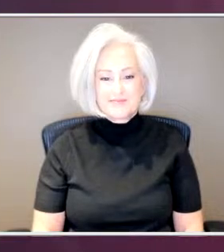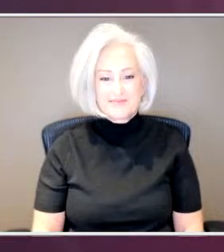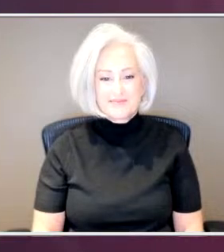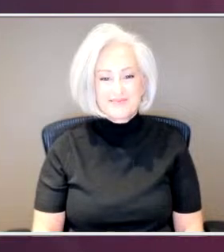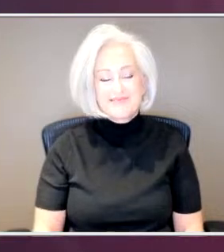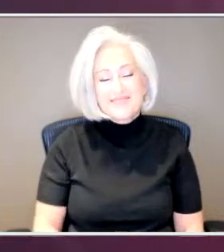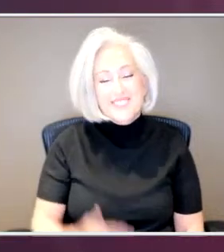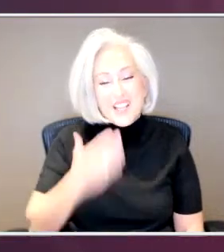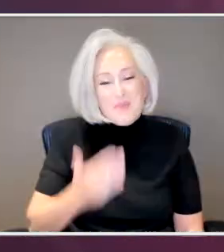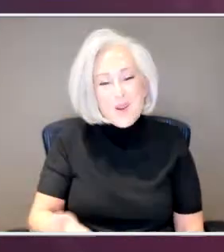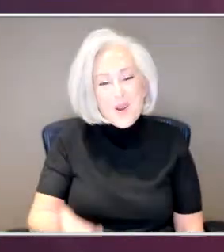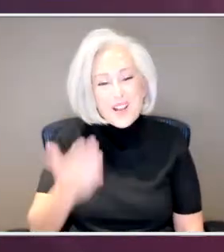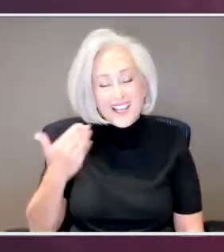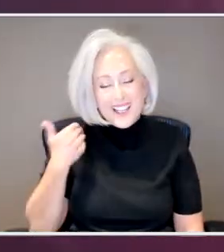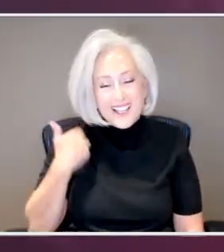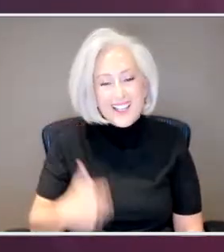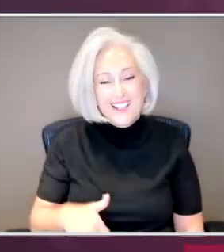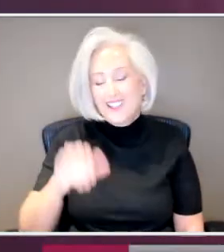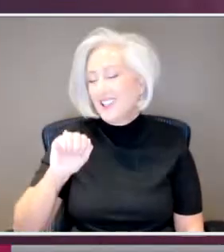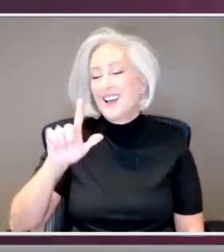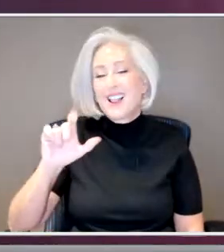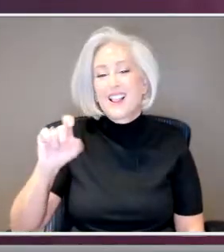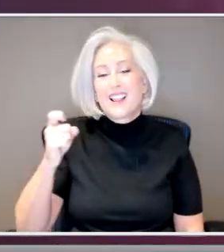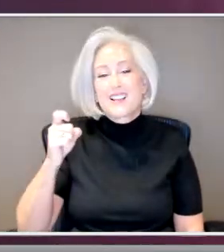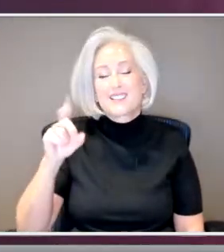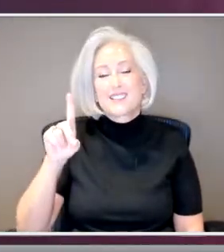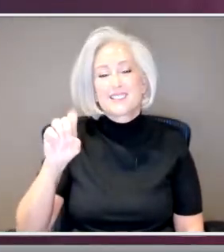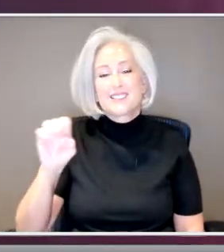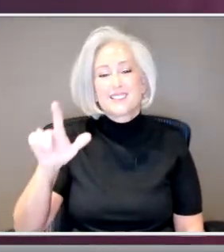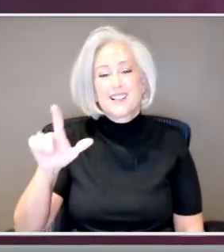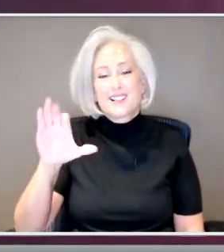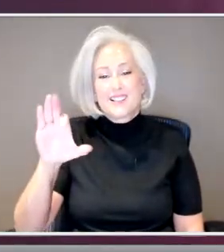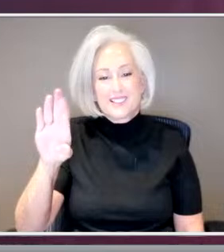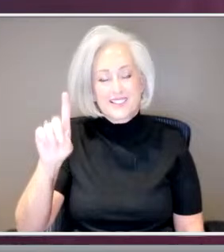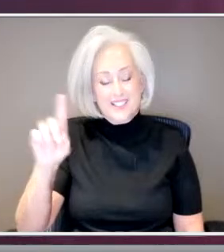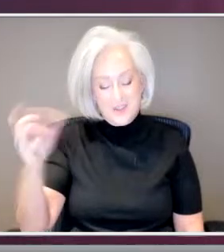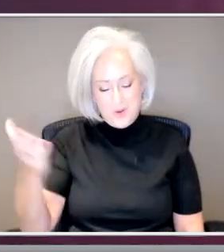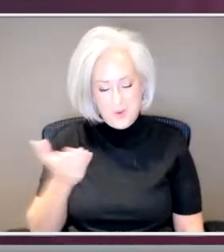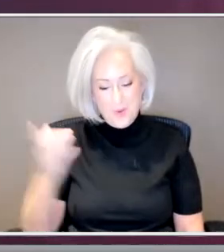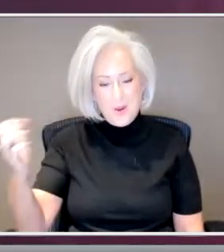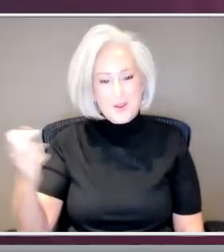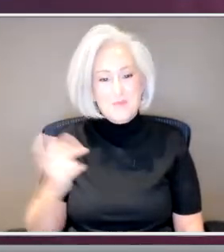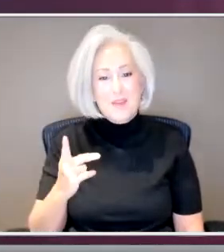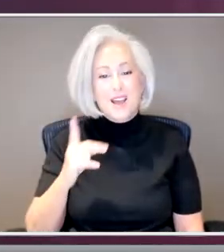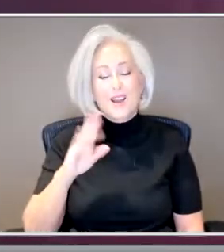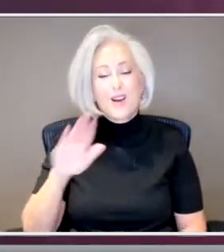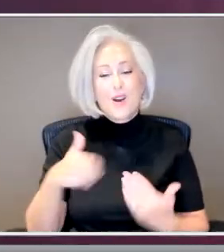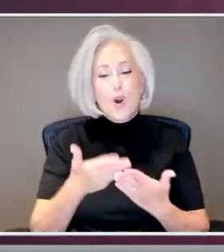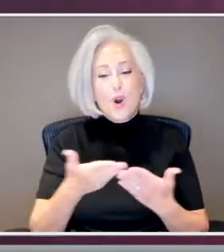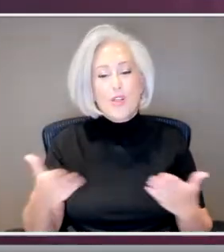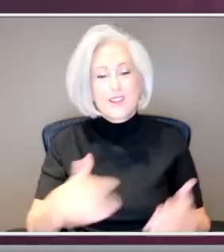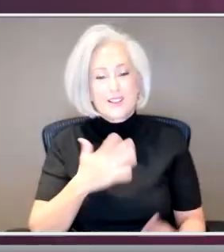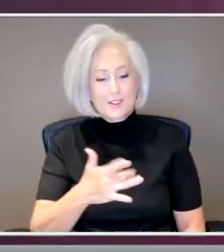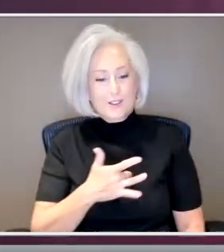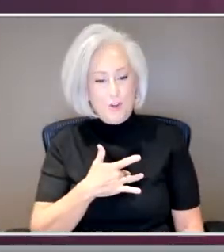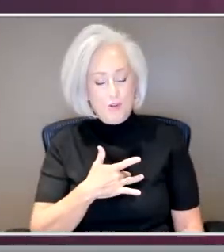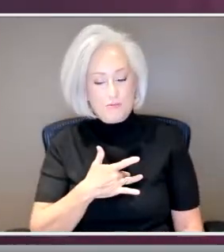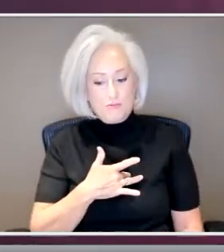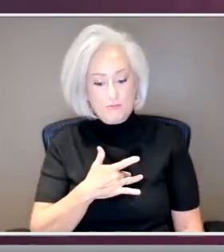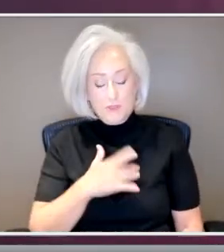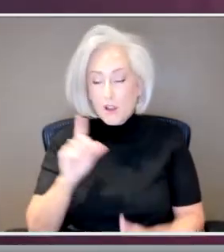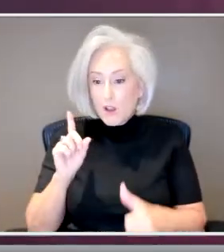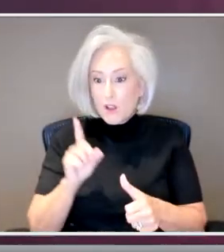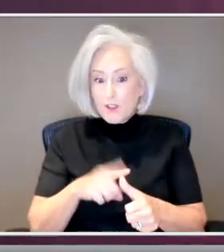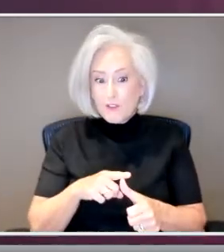Good morning, I'm Alexis Del Cid. Welcome back to All Things Heart. A first of its kind in our region, cardiovascular